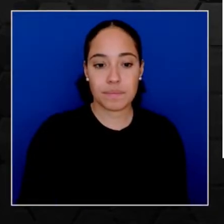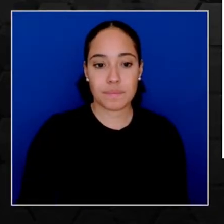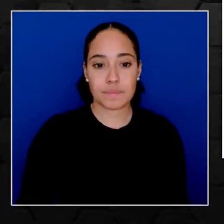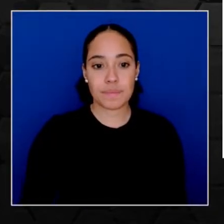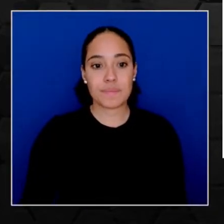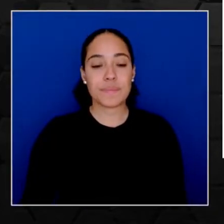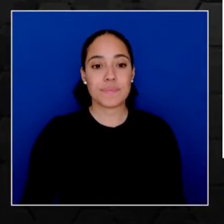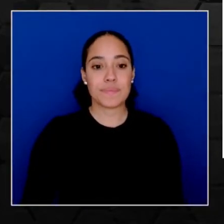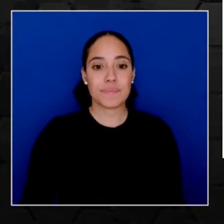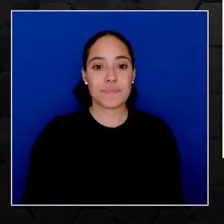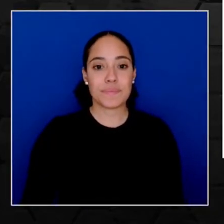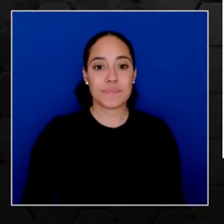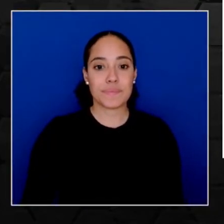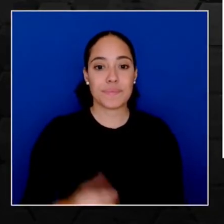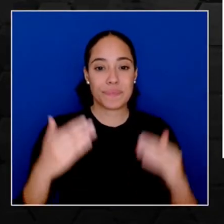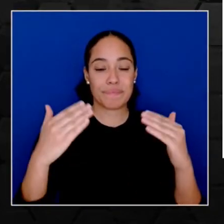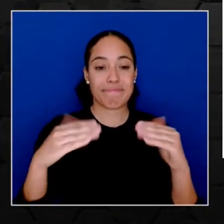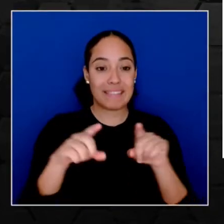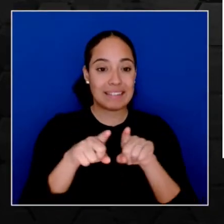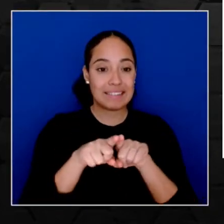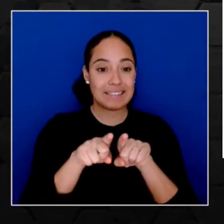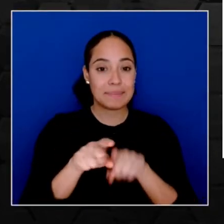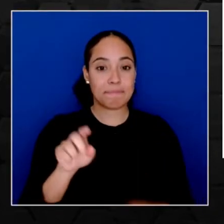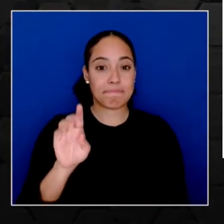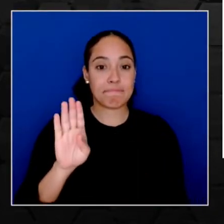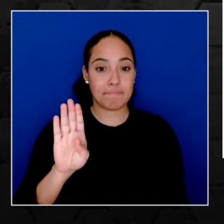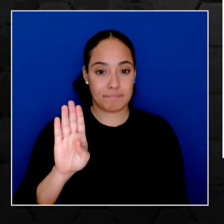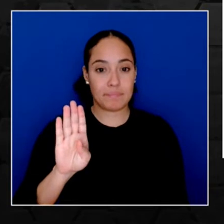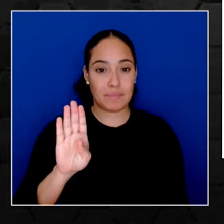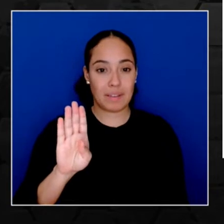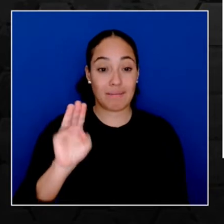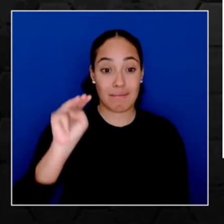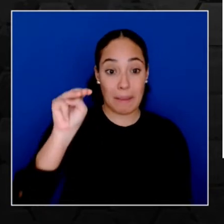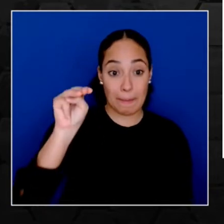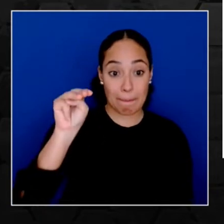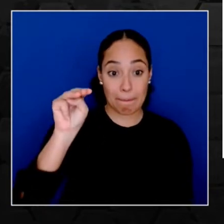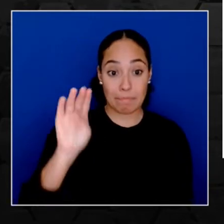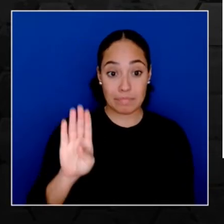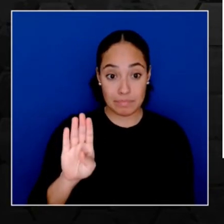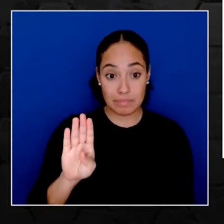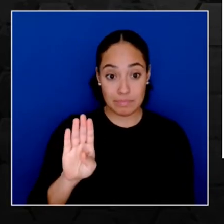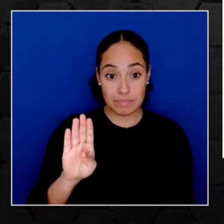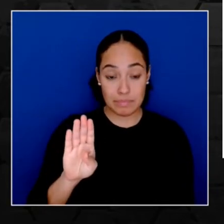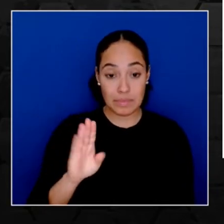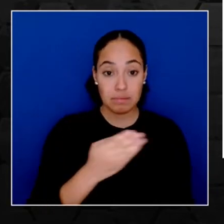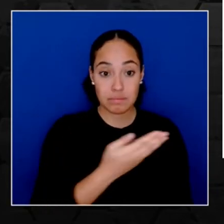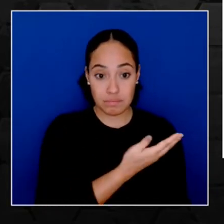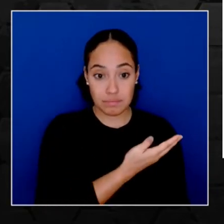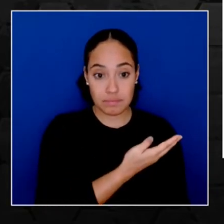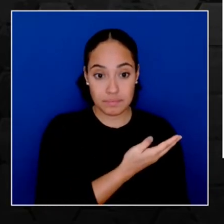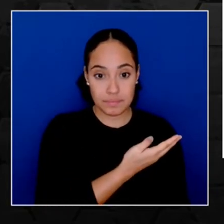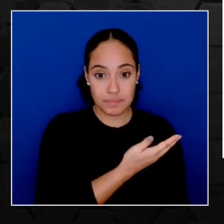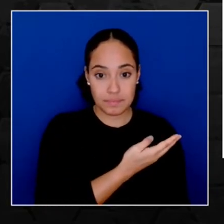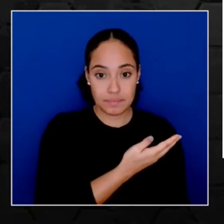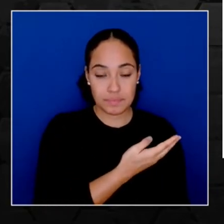I have to tweak these parameters actually. M and b, I have to tweak this parameter to make a stable model again. Cool.